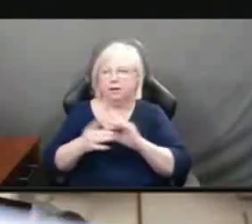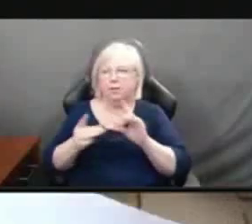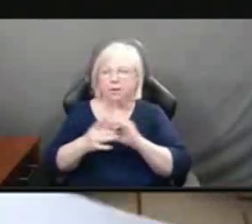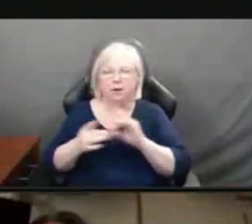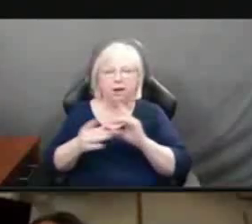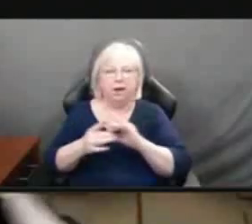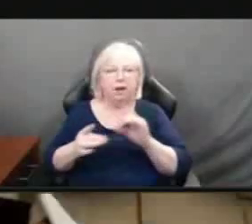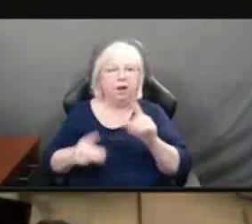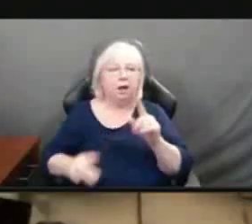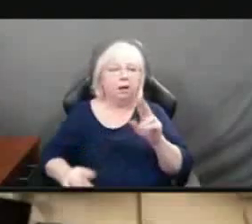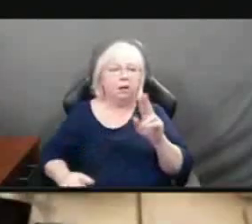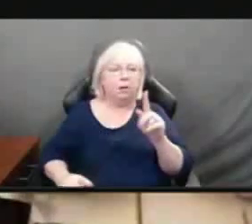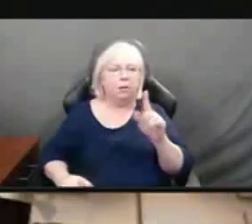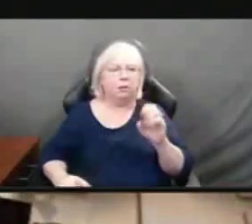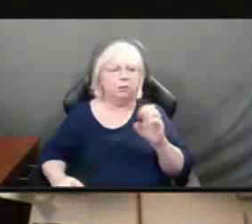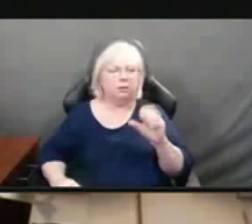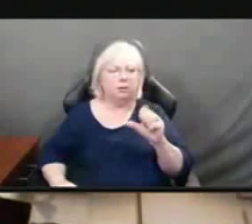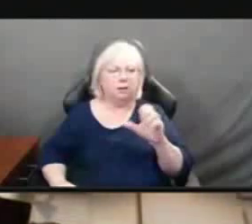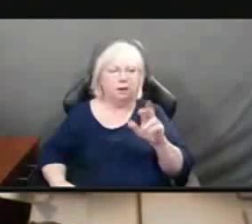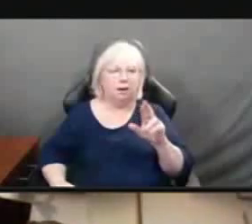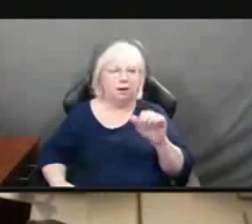Scrable.